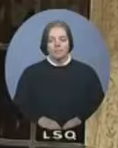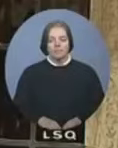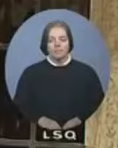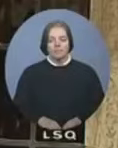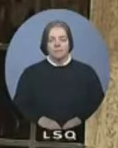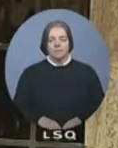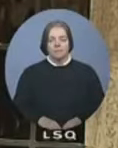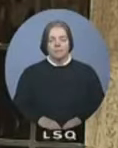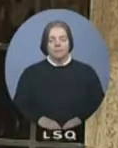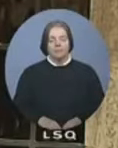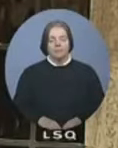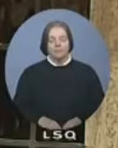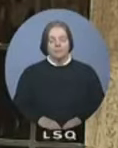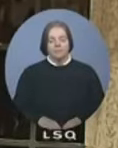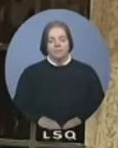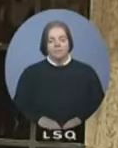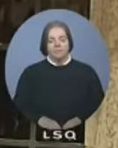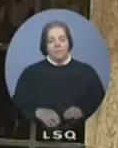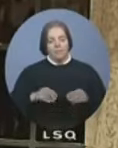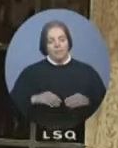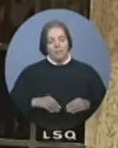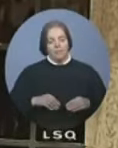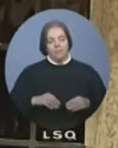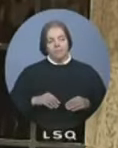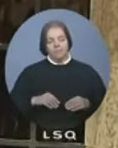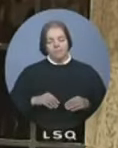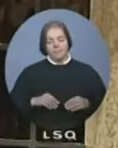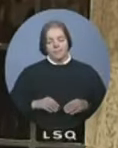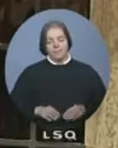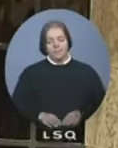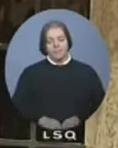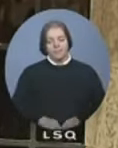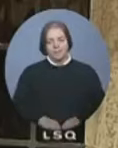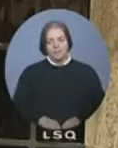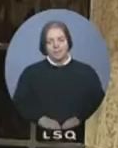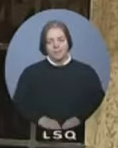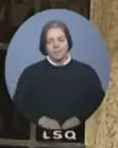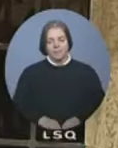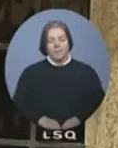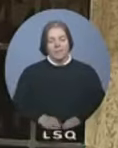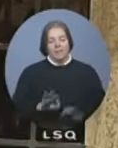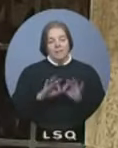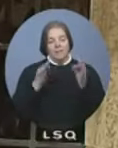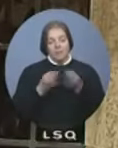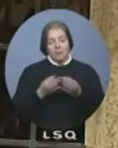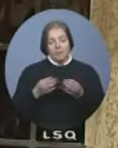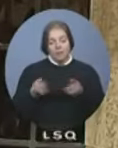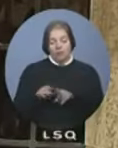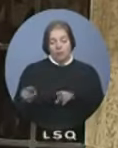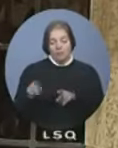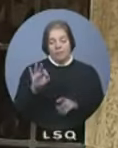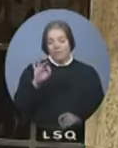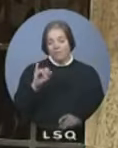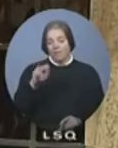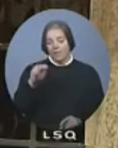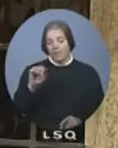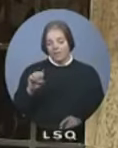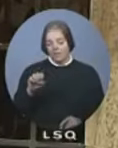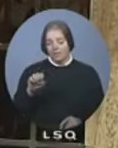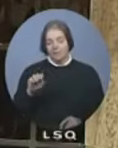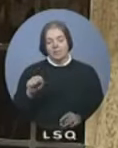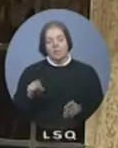And it's because of what's happened to families like the Fines and veterans like Sean Brea that a national demonstration was planned for November 6th for people to demonstrate